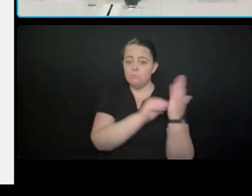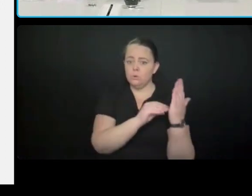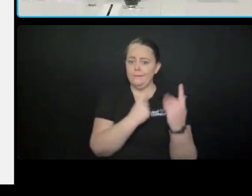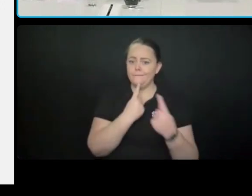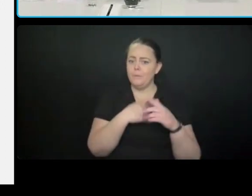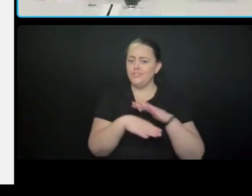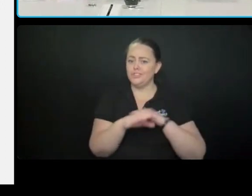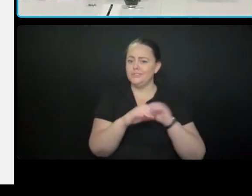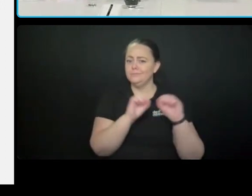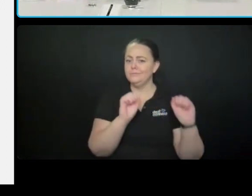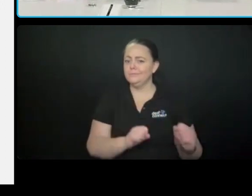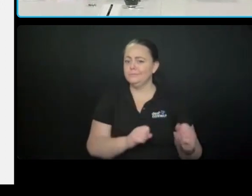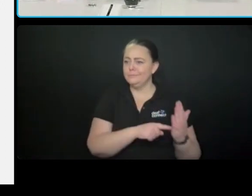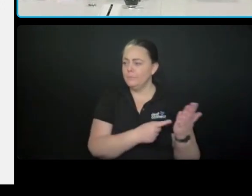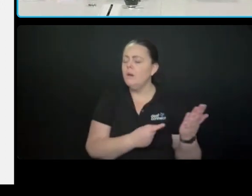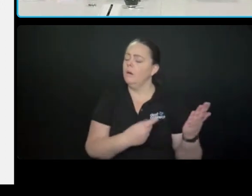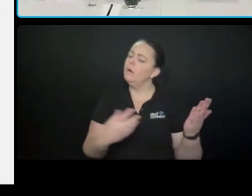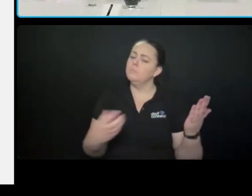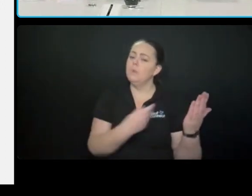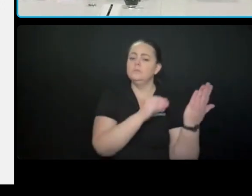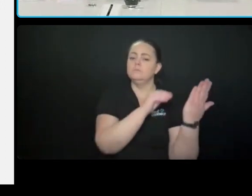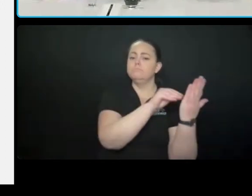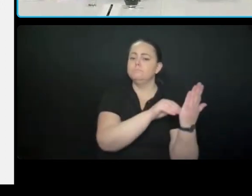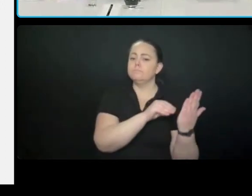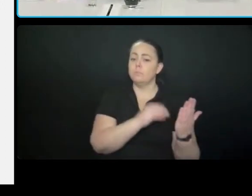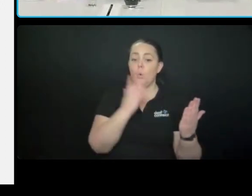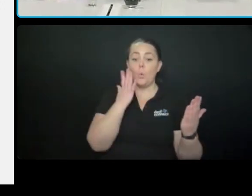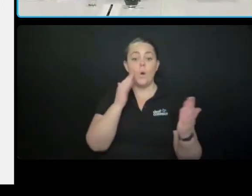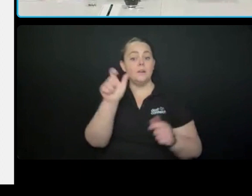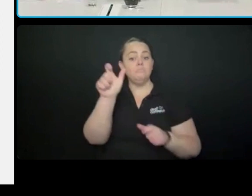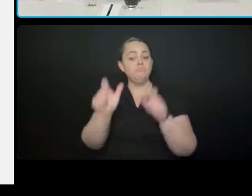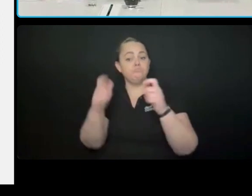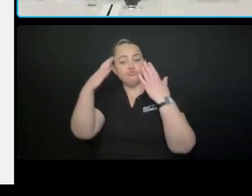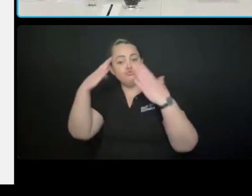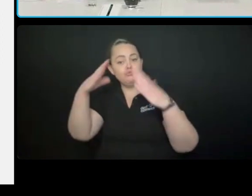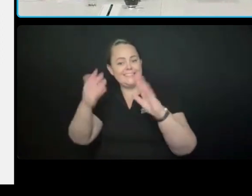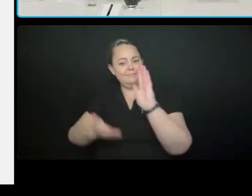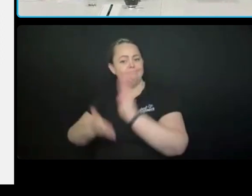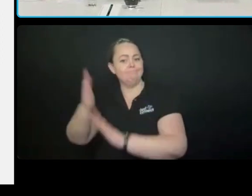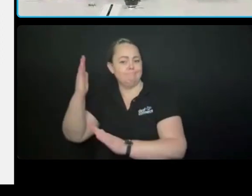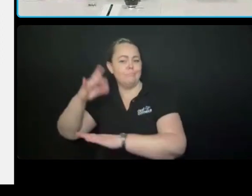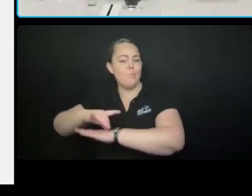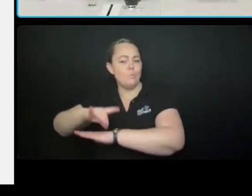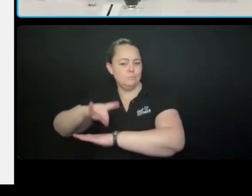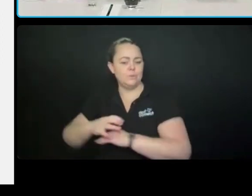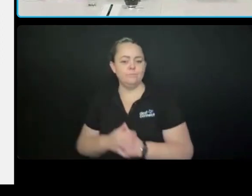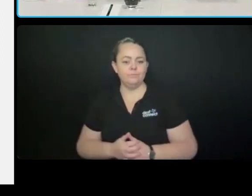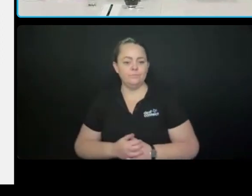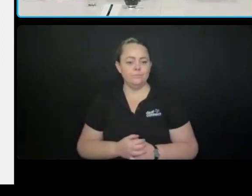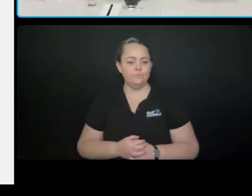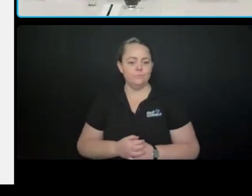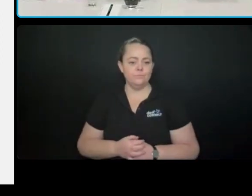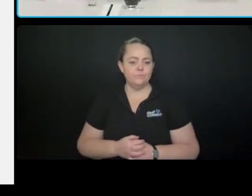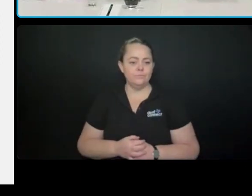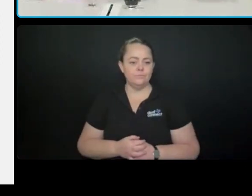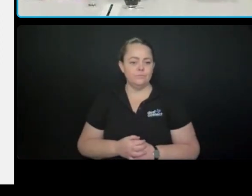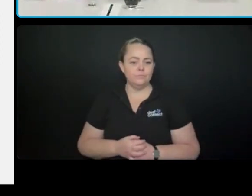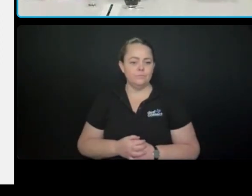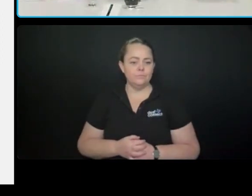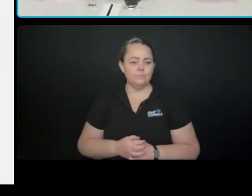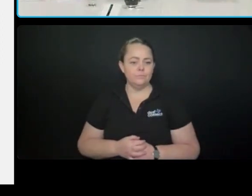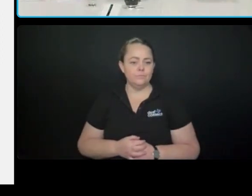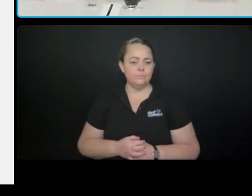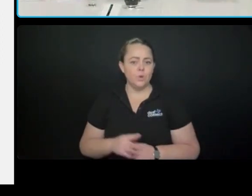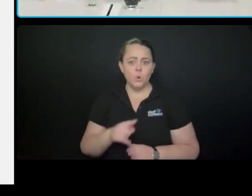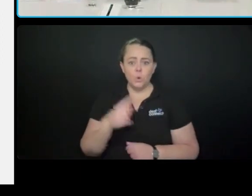also as part of a national quality indicator program. Again, no one's looking for a 0 score. It's absolutely expected